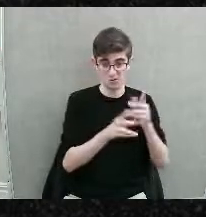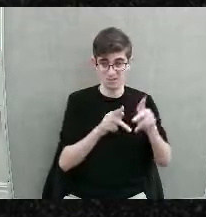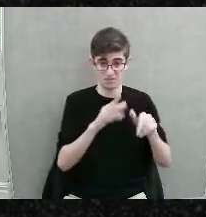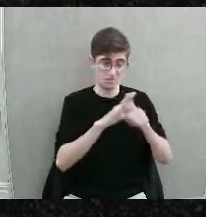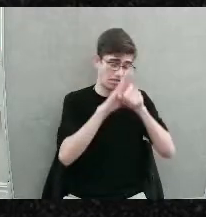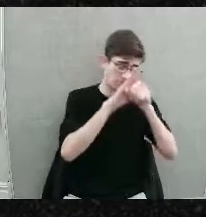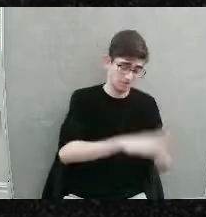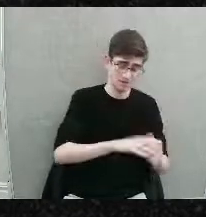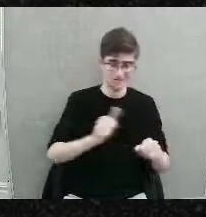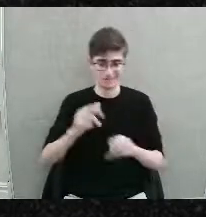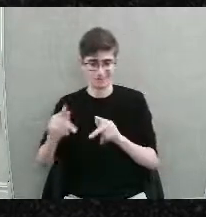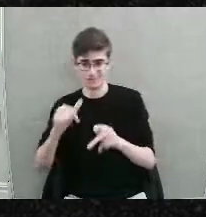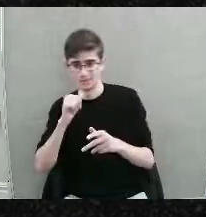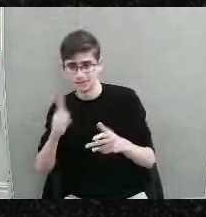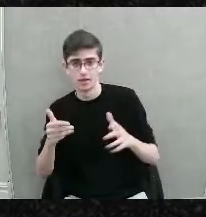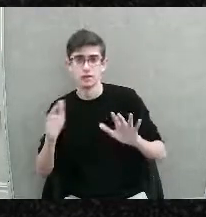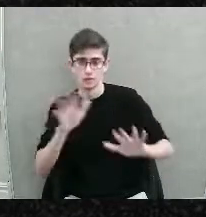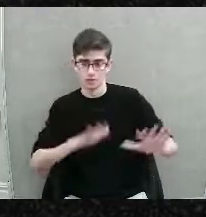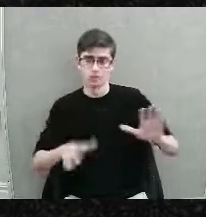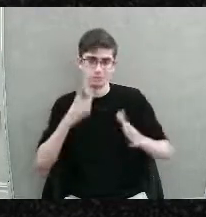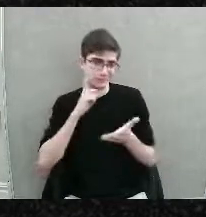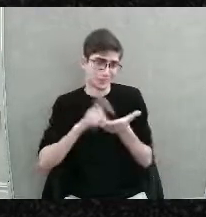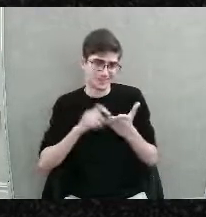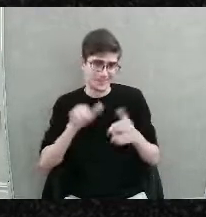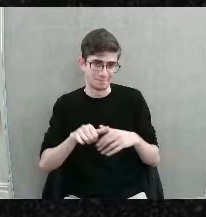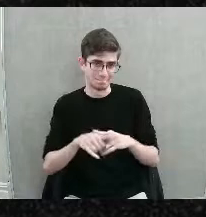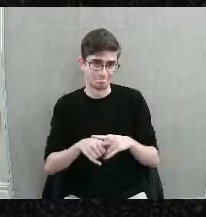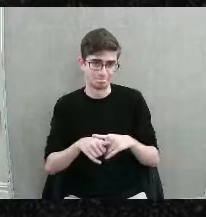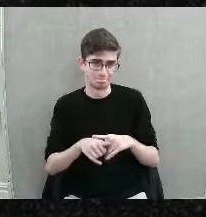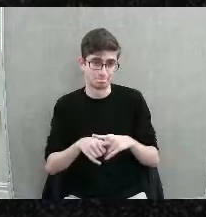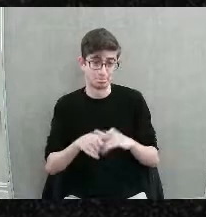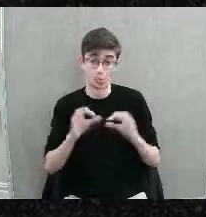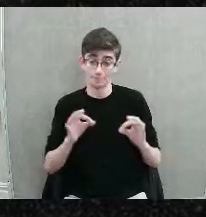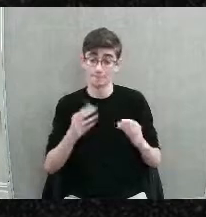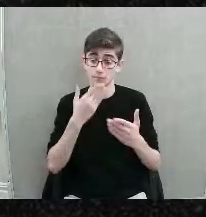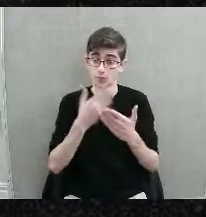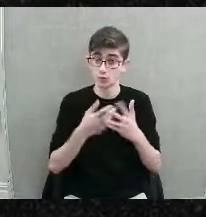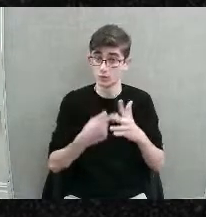right, that was a good start. Tami, do you want to?